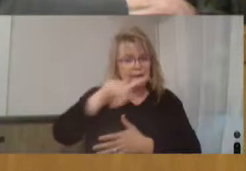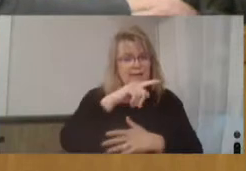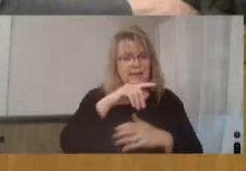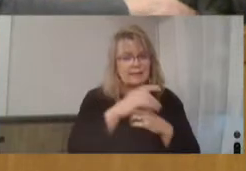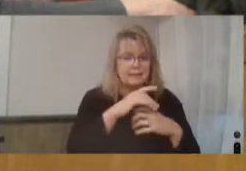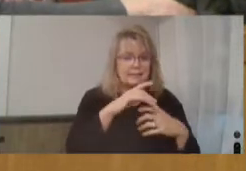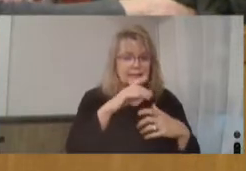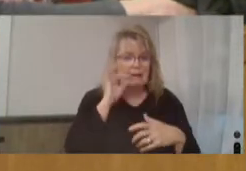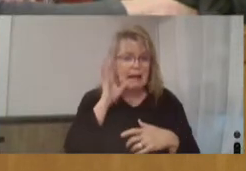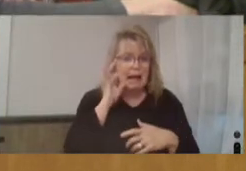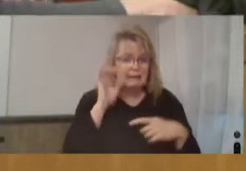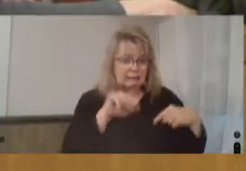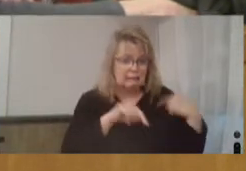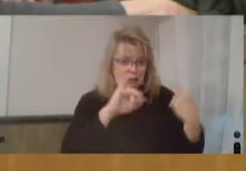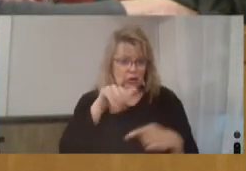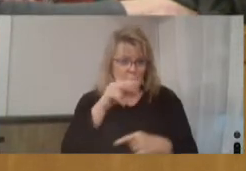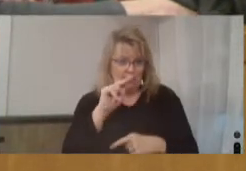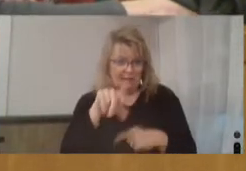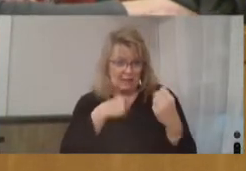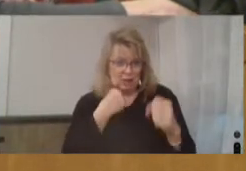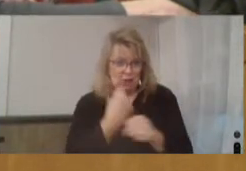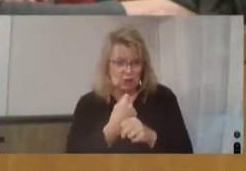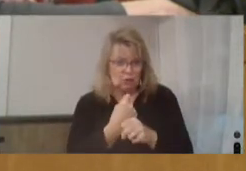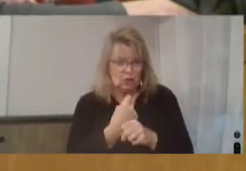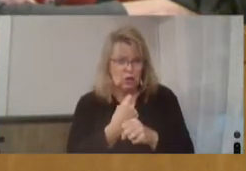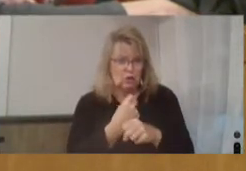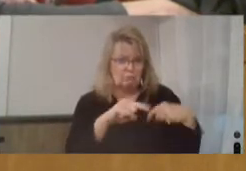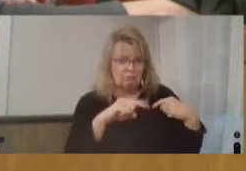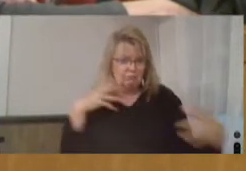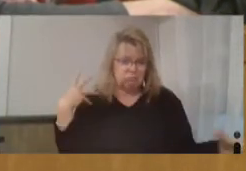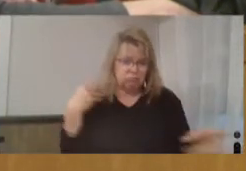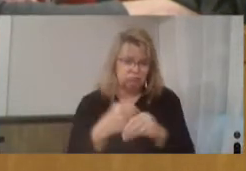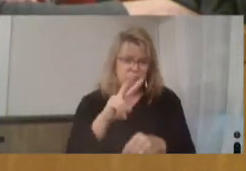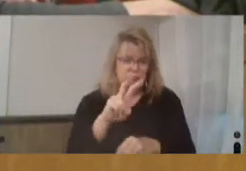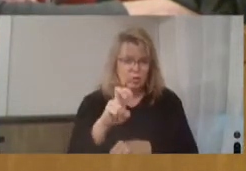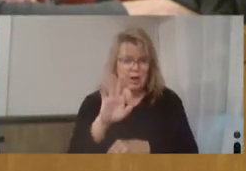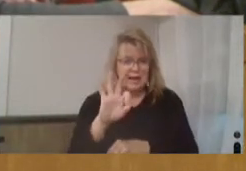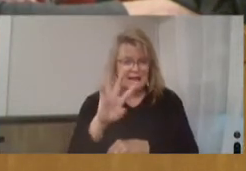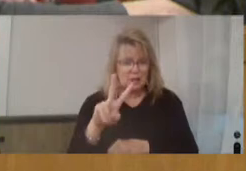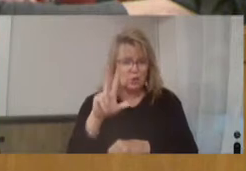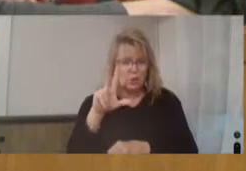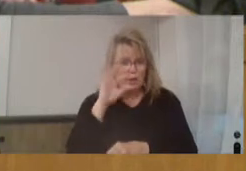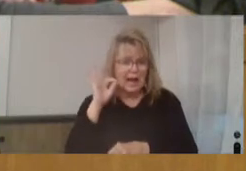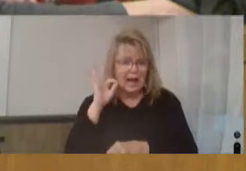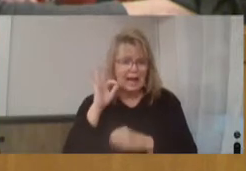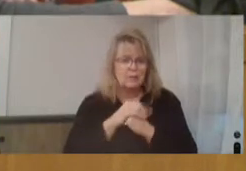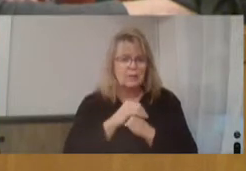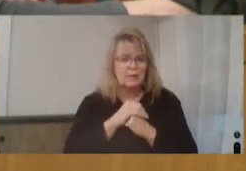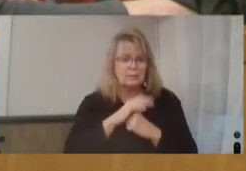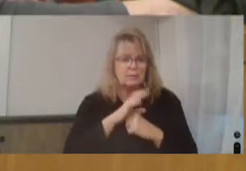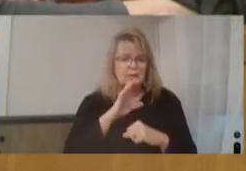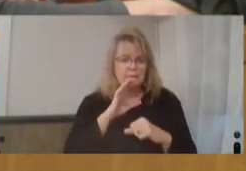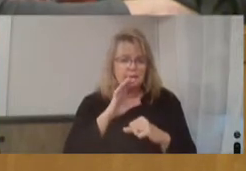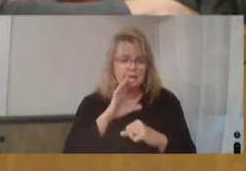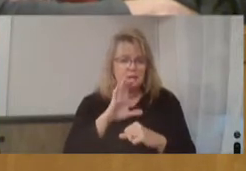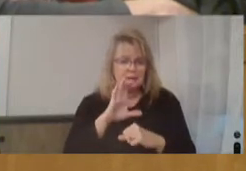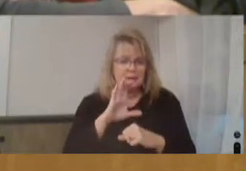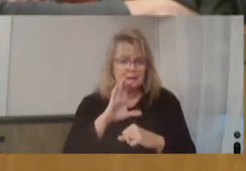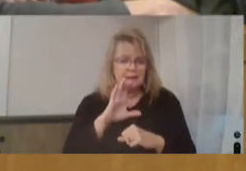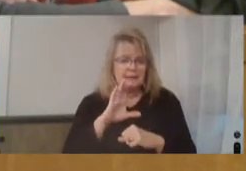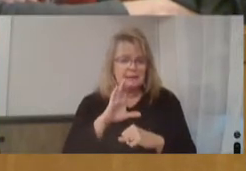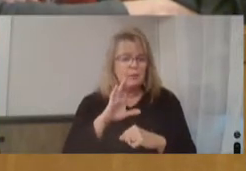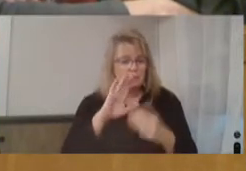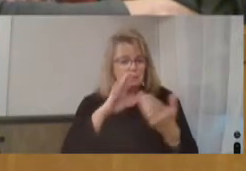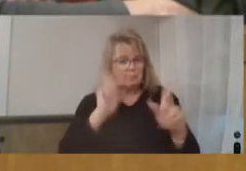We, since January of this year, have done 292 cats with citizens of our